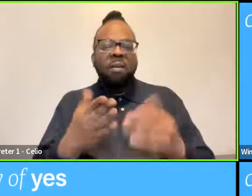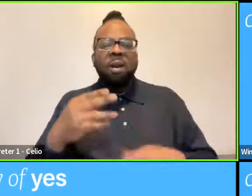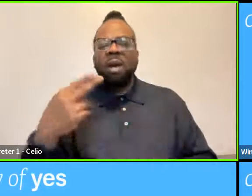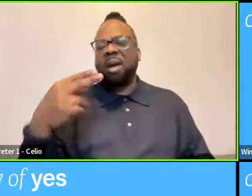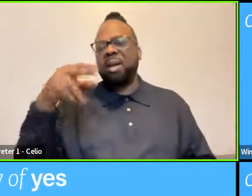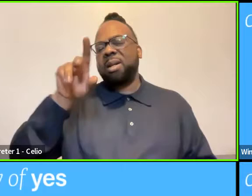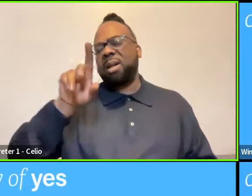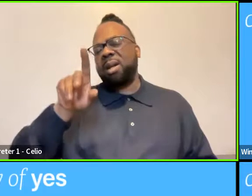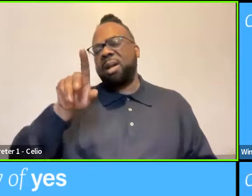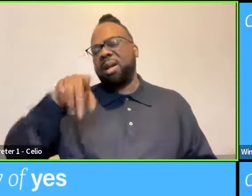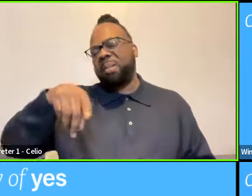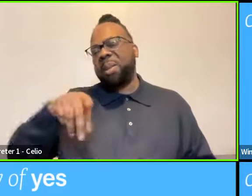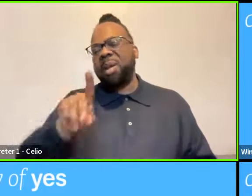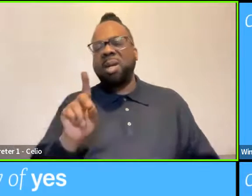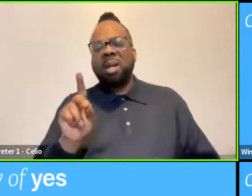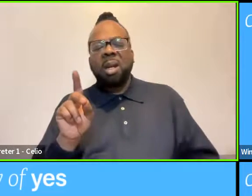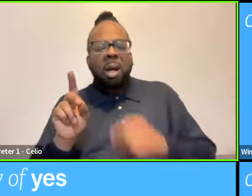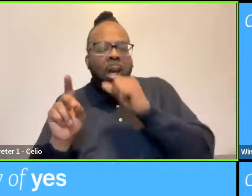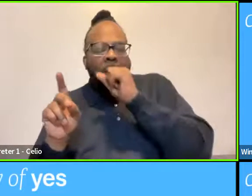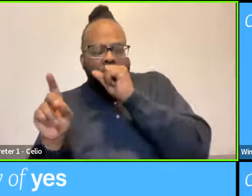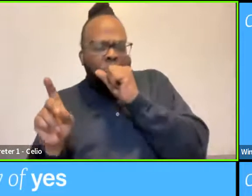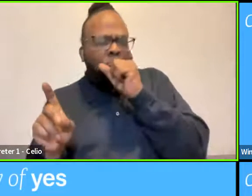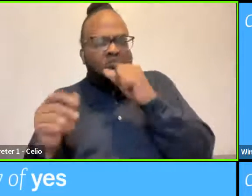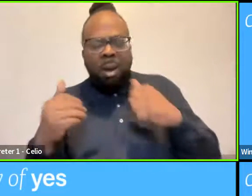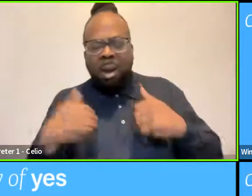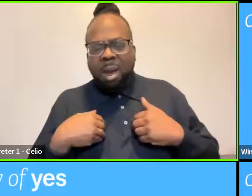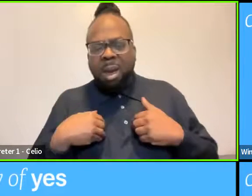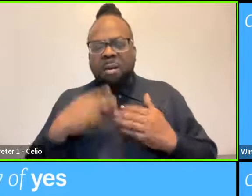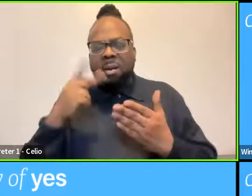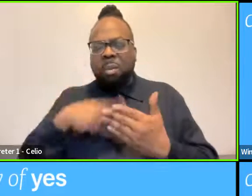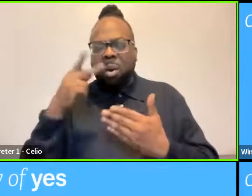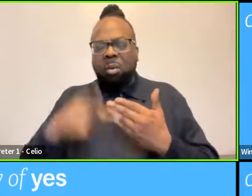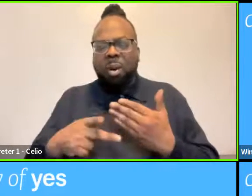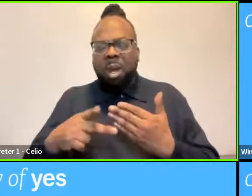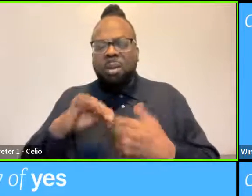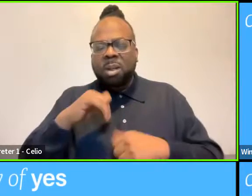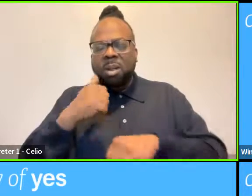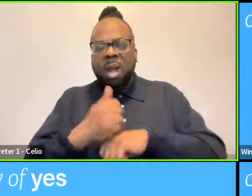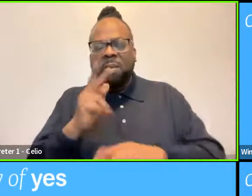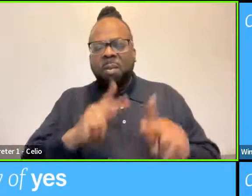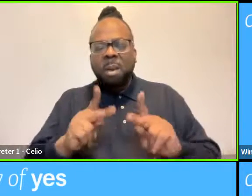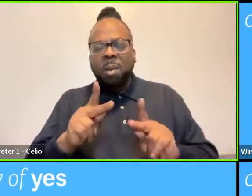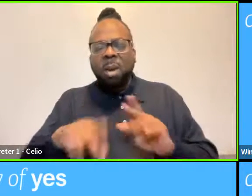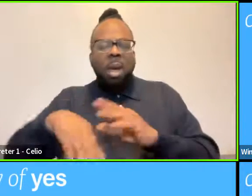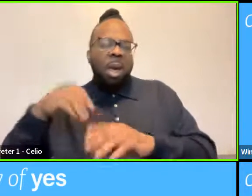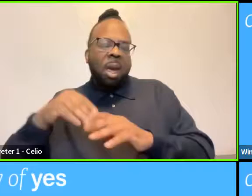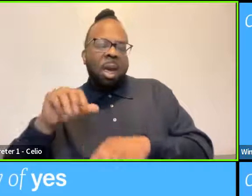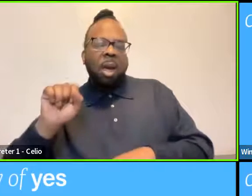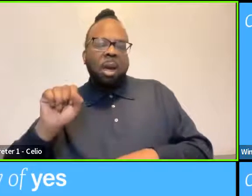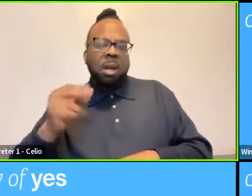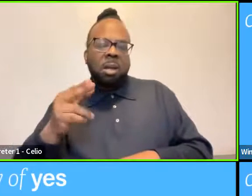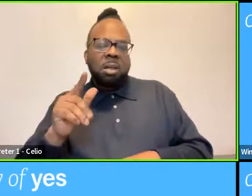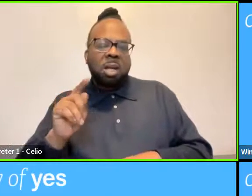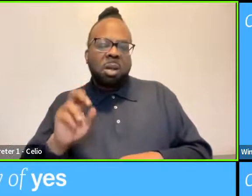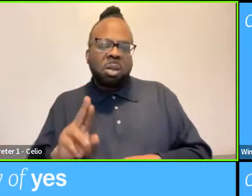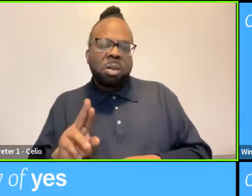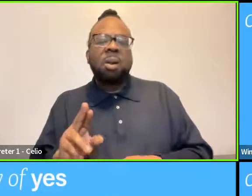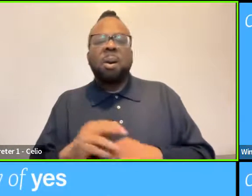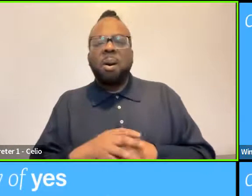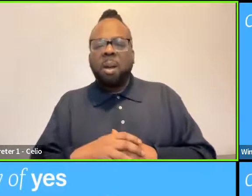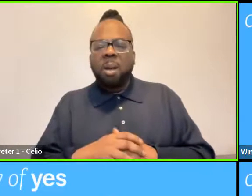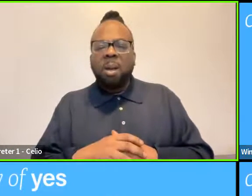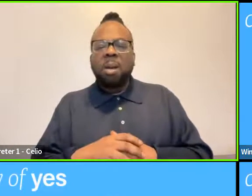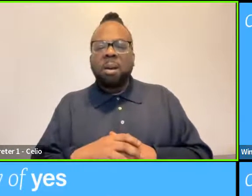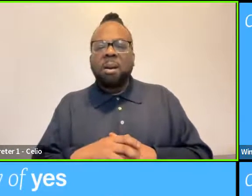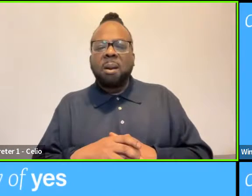has a set-aside program for people coming out of the shelter system. It's a proportion. And